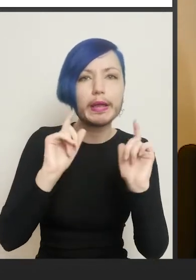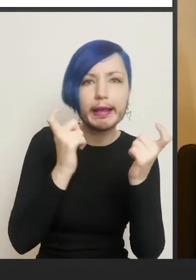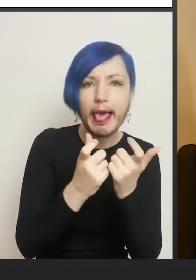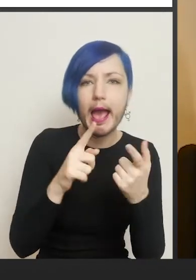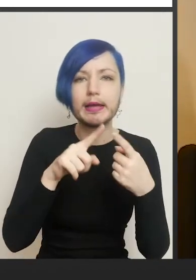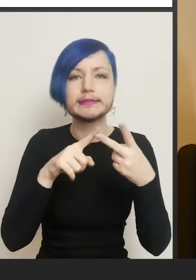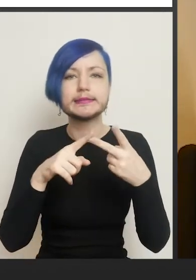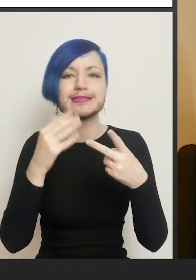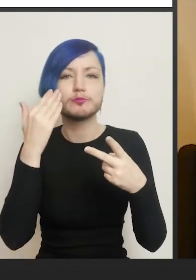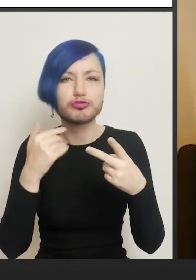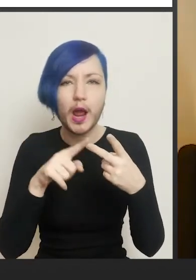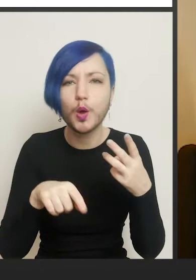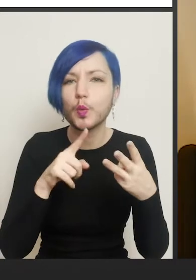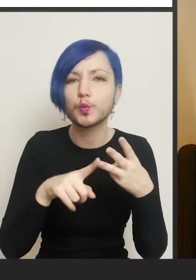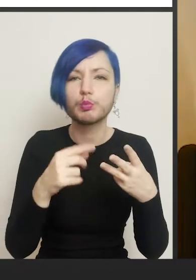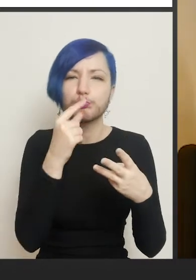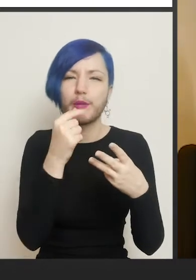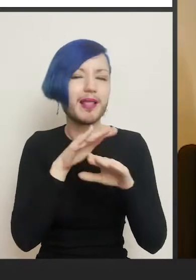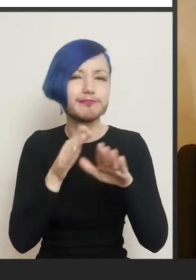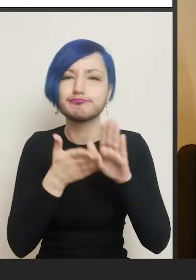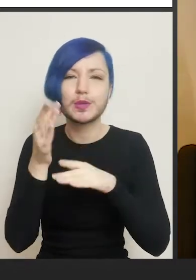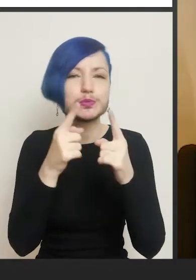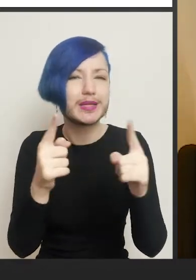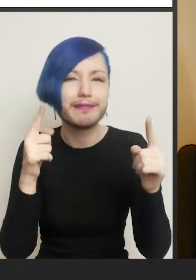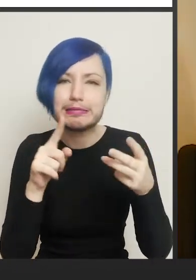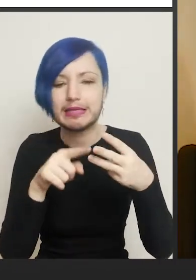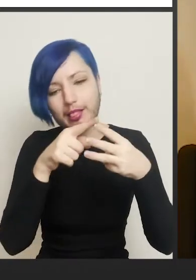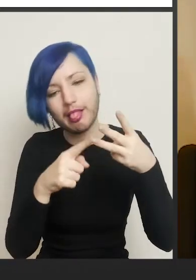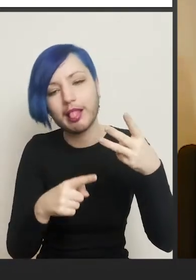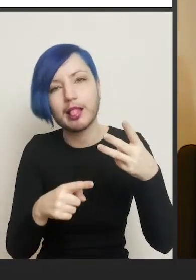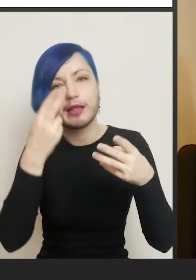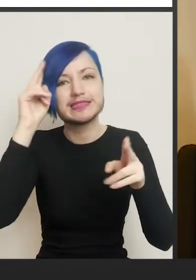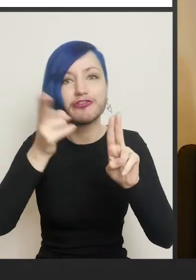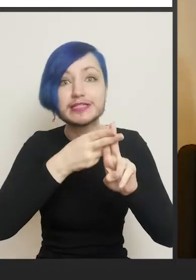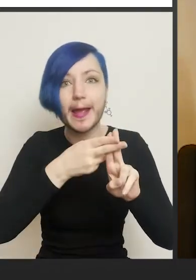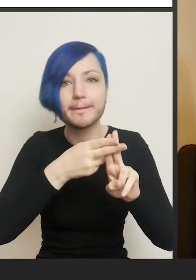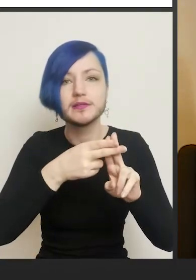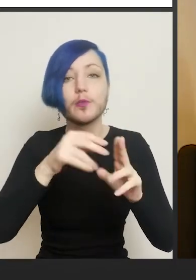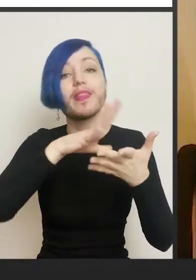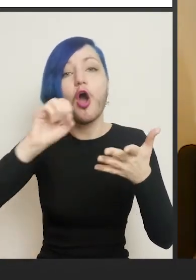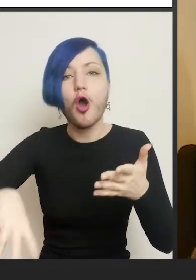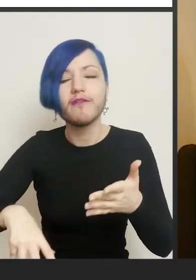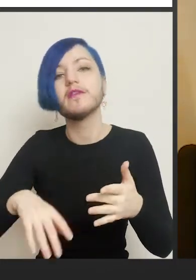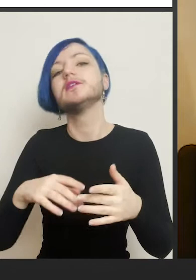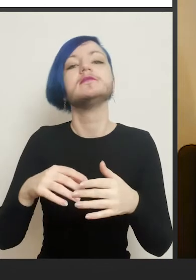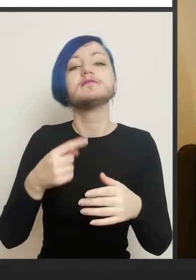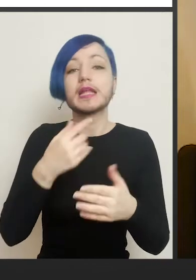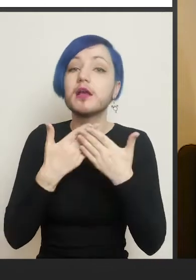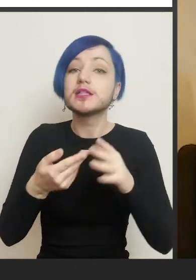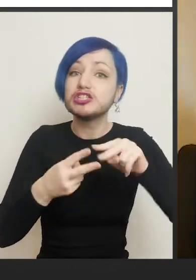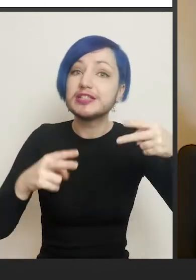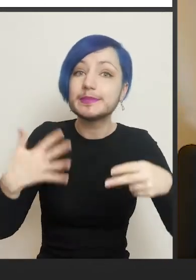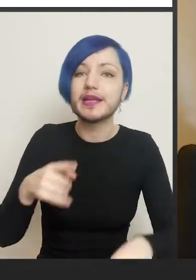working class, brown, probably didn't go to university. I don't know. It removes that kind of like thing. It thinks, okay, so this person is a bright